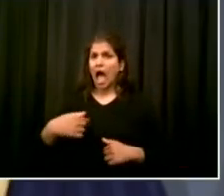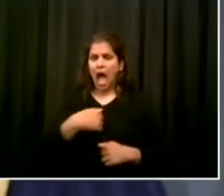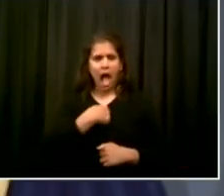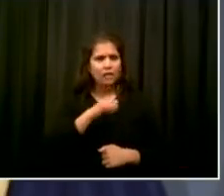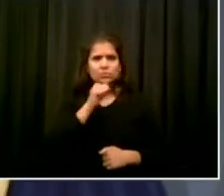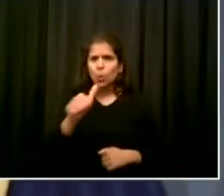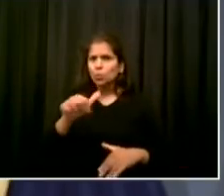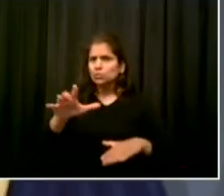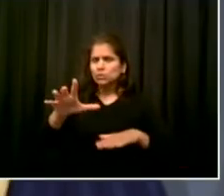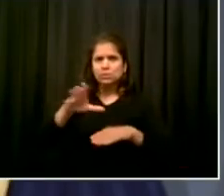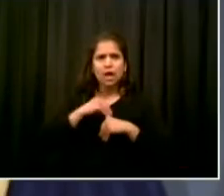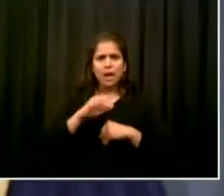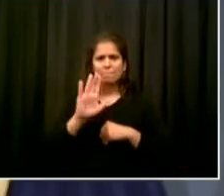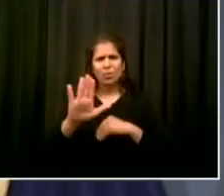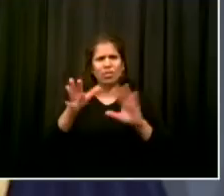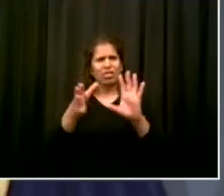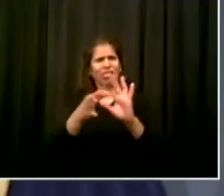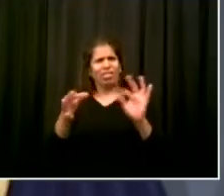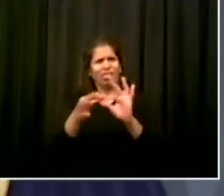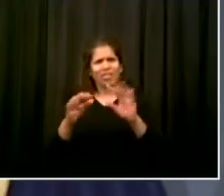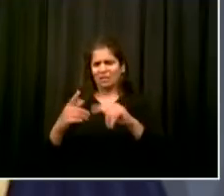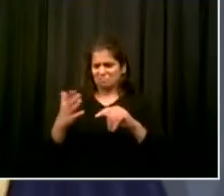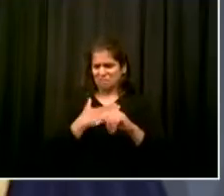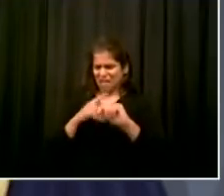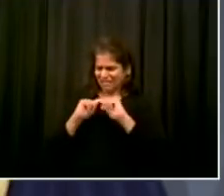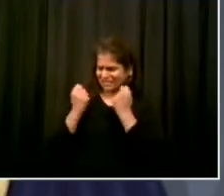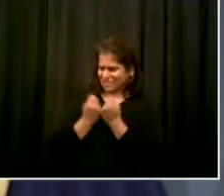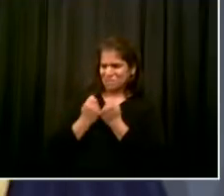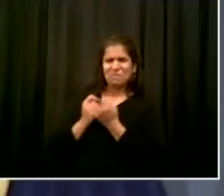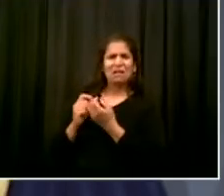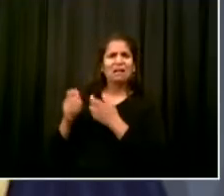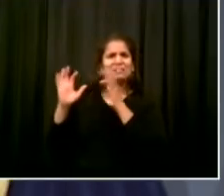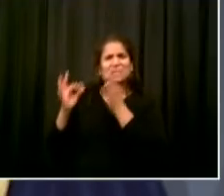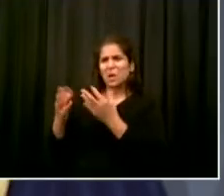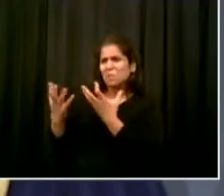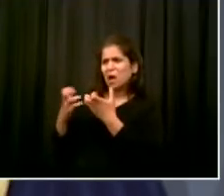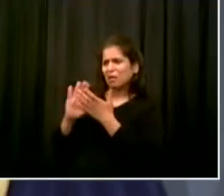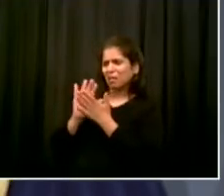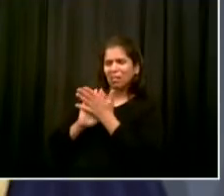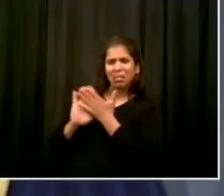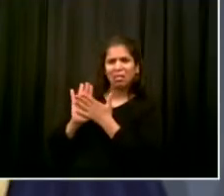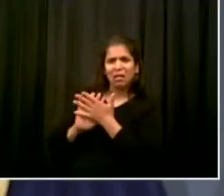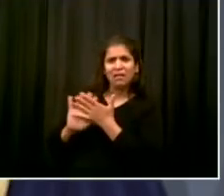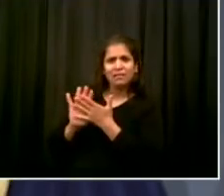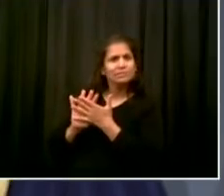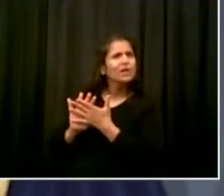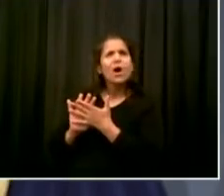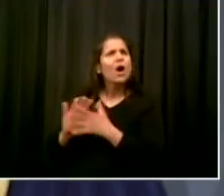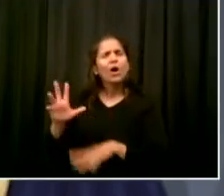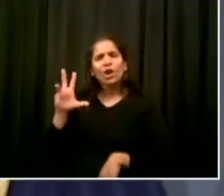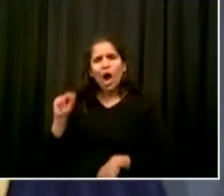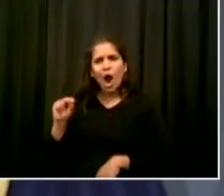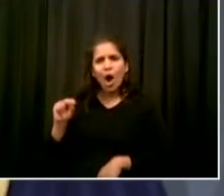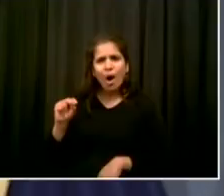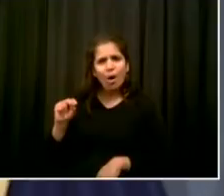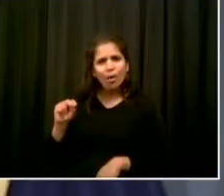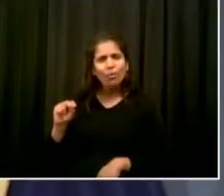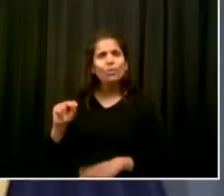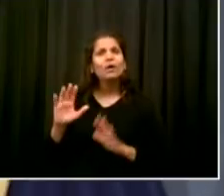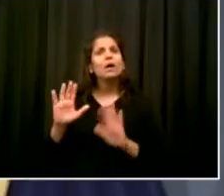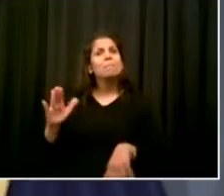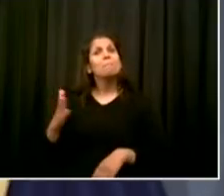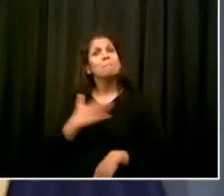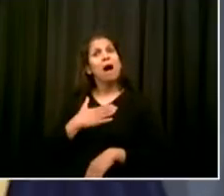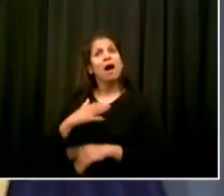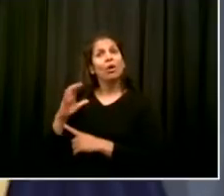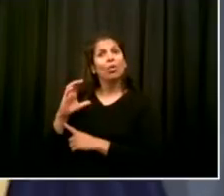a reason to want to be untransparent. No, as a lawyer, he believed that's what the law required, and we all set ourselves to the work